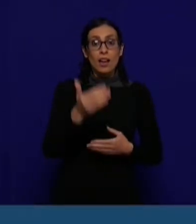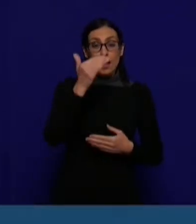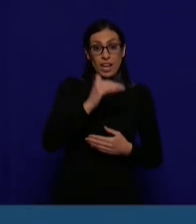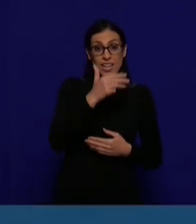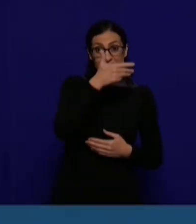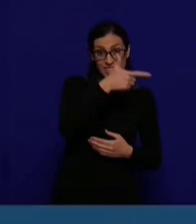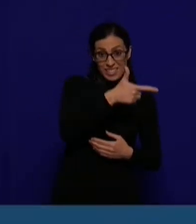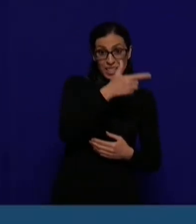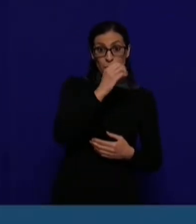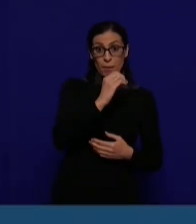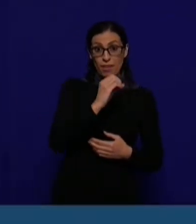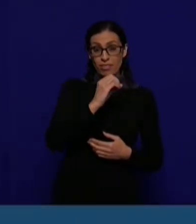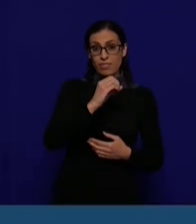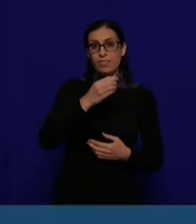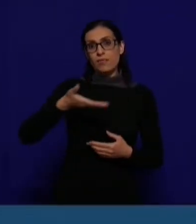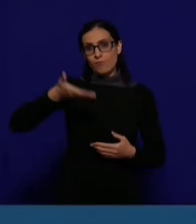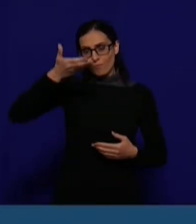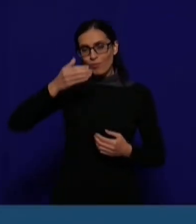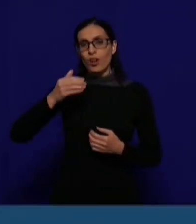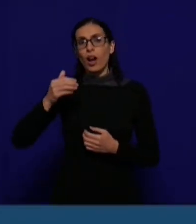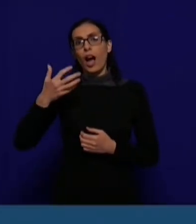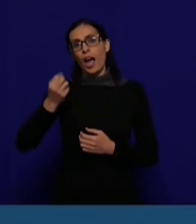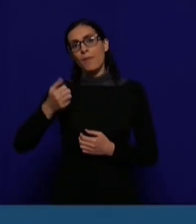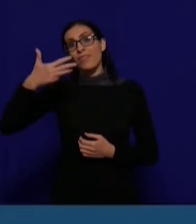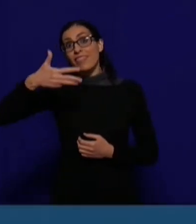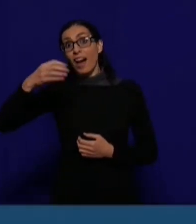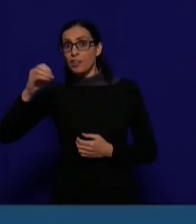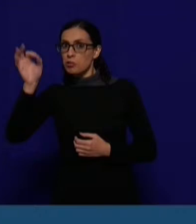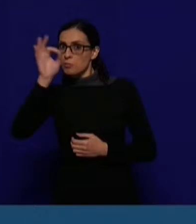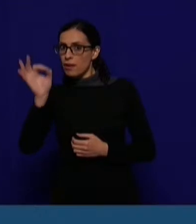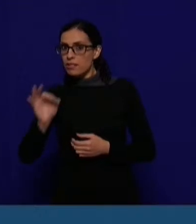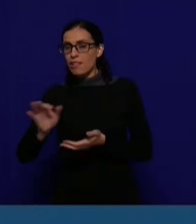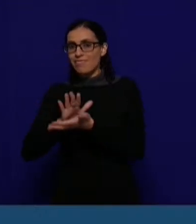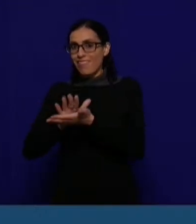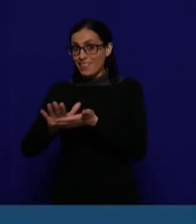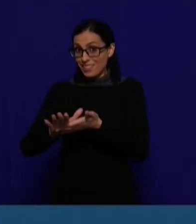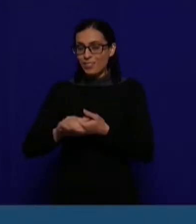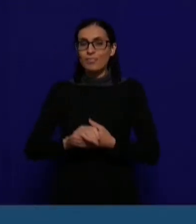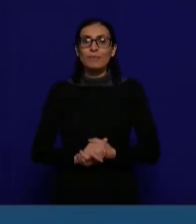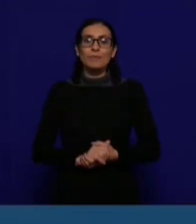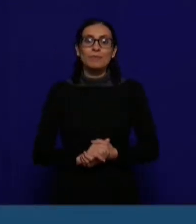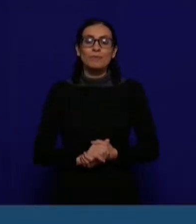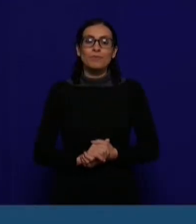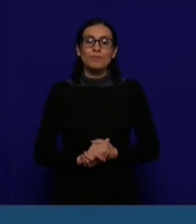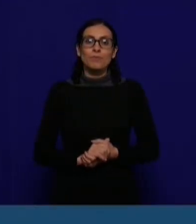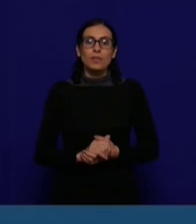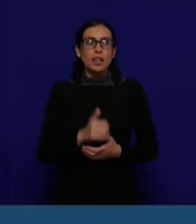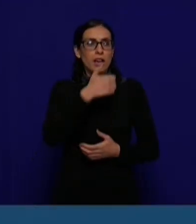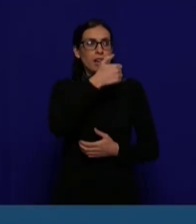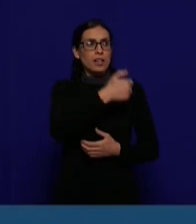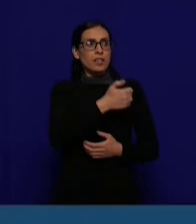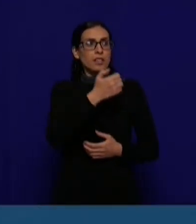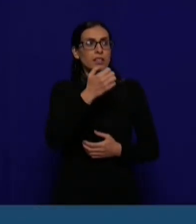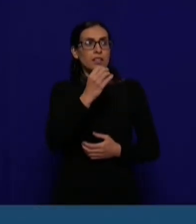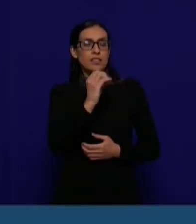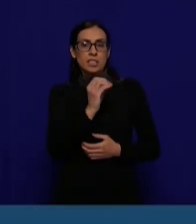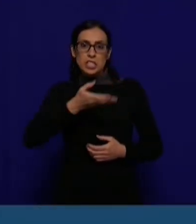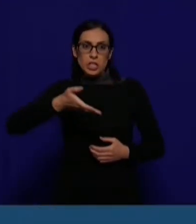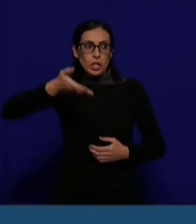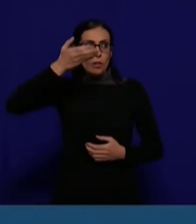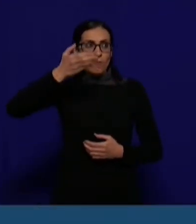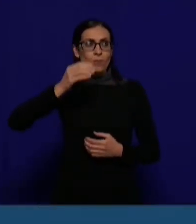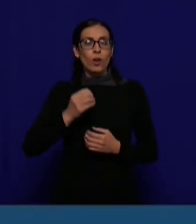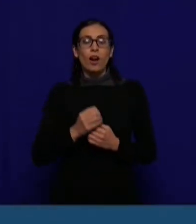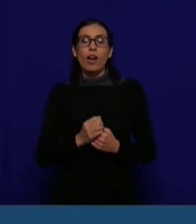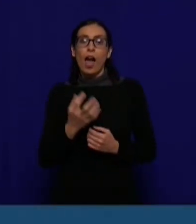70 sena il-fuq għandna 90% li huma mlaqmin, jekk inħarsu lejn 60 years il-fuq